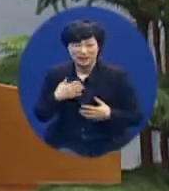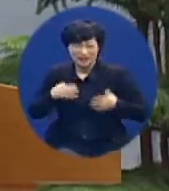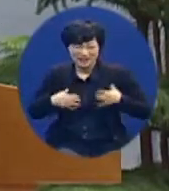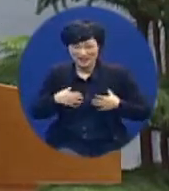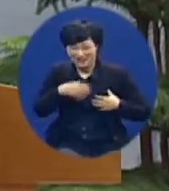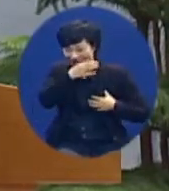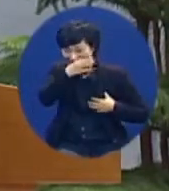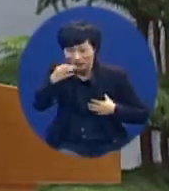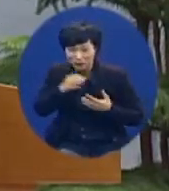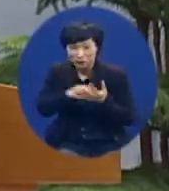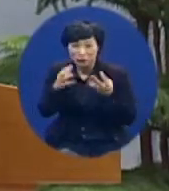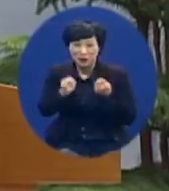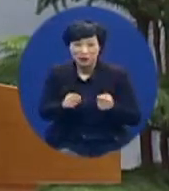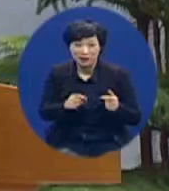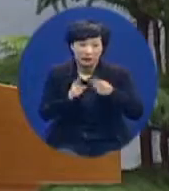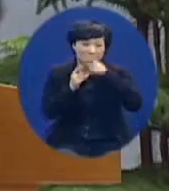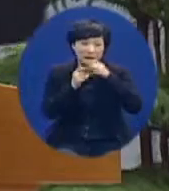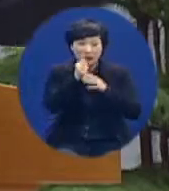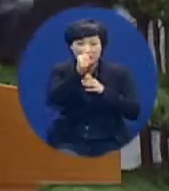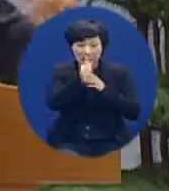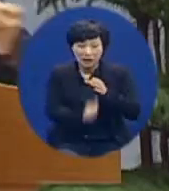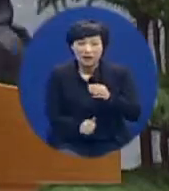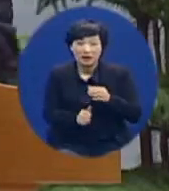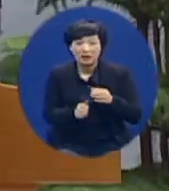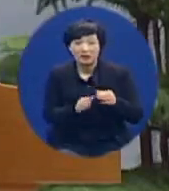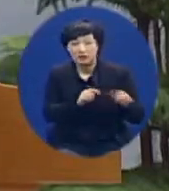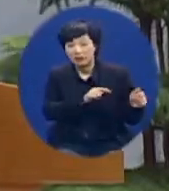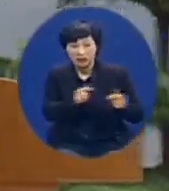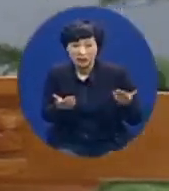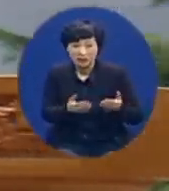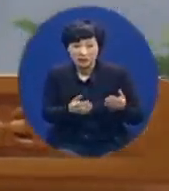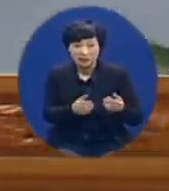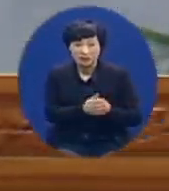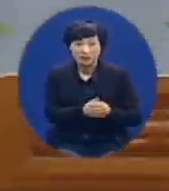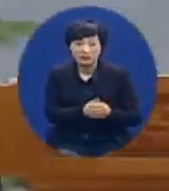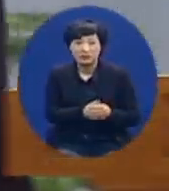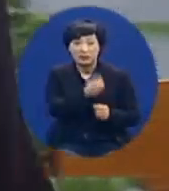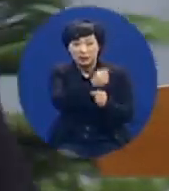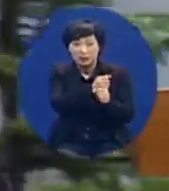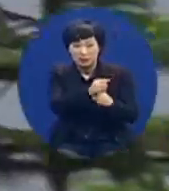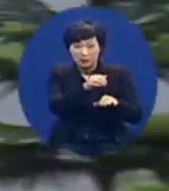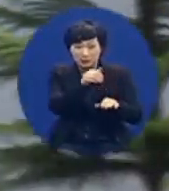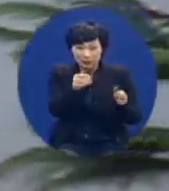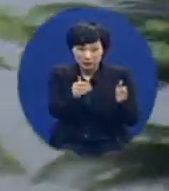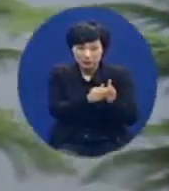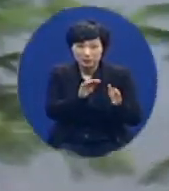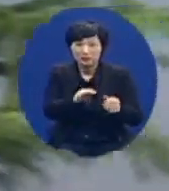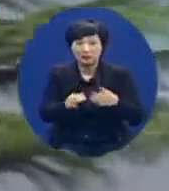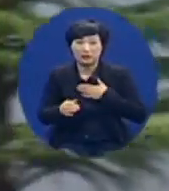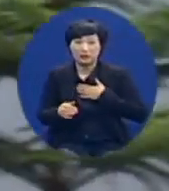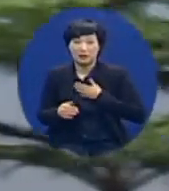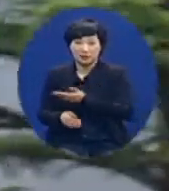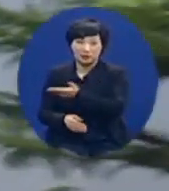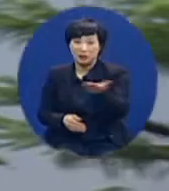and make us decadent in spirit. Therefore, whoever is not aware of the work of